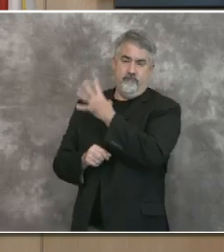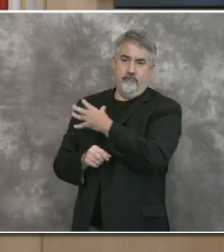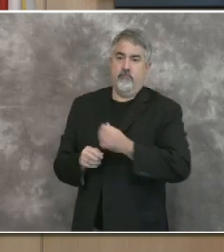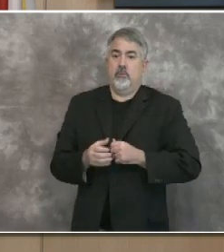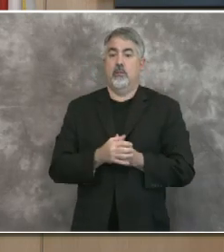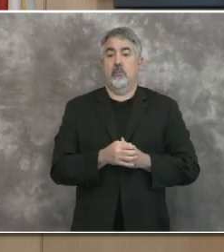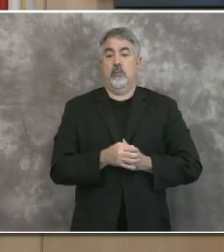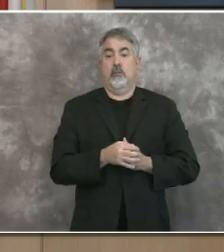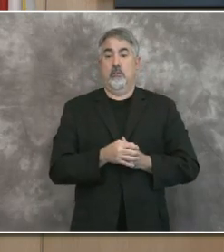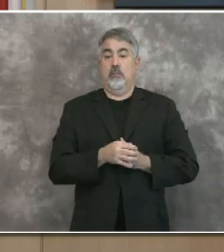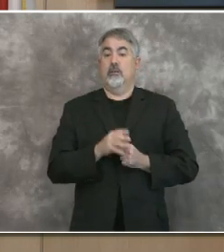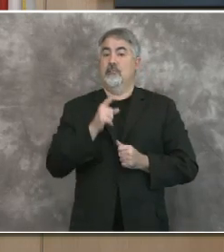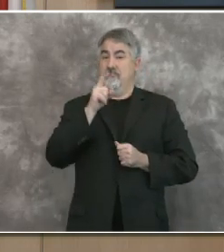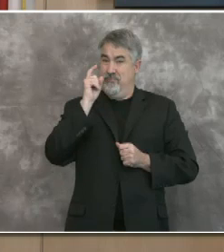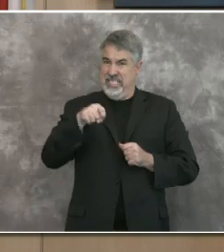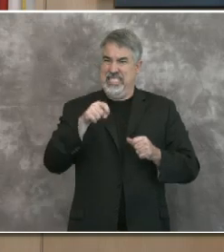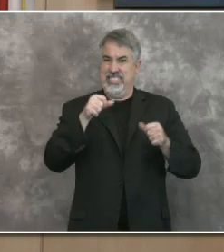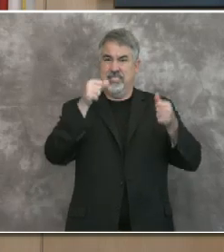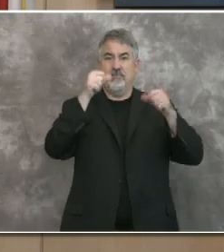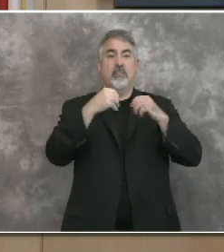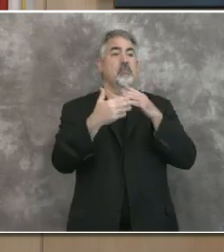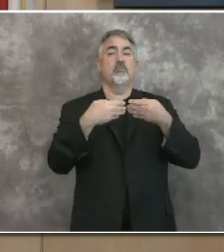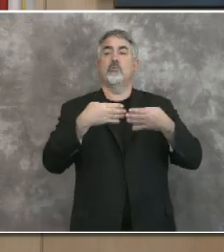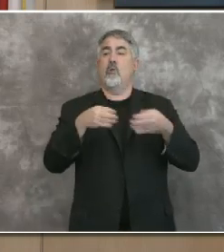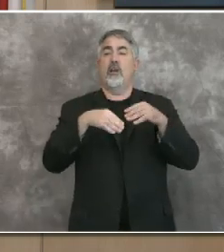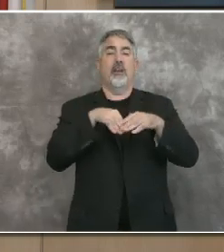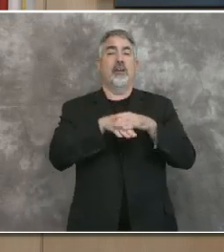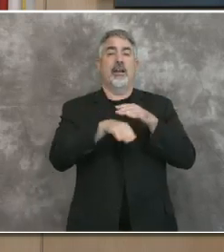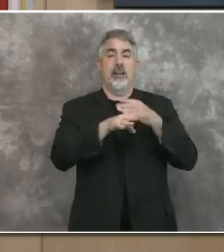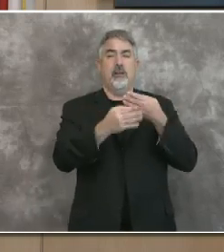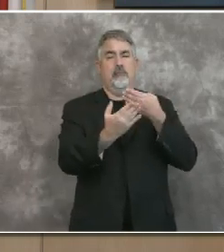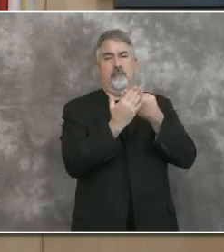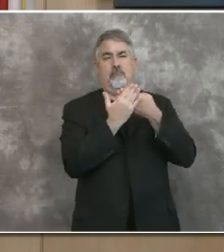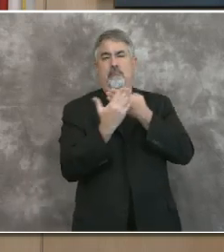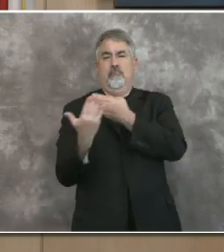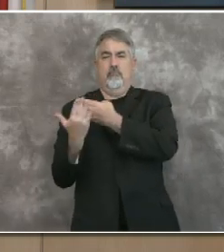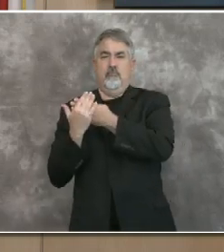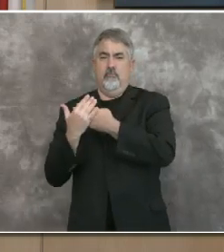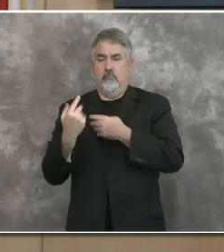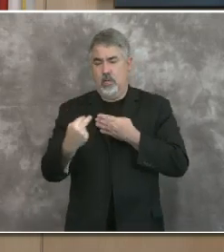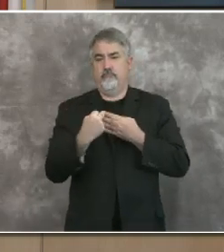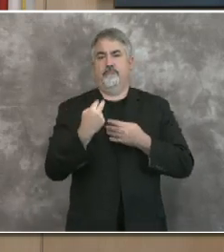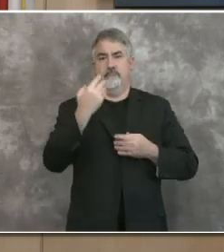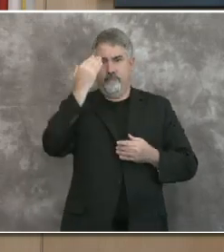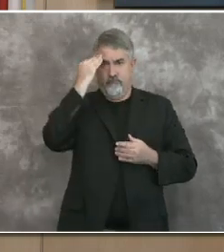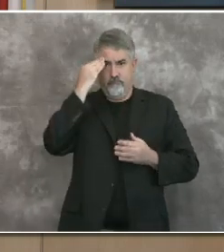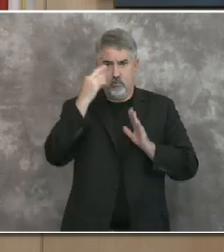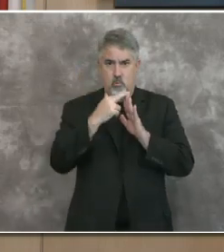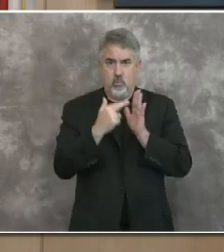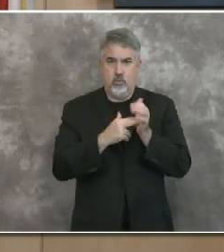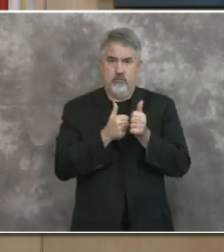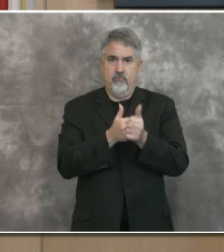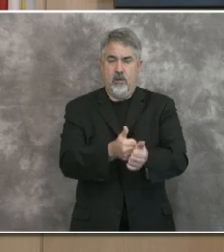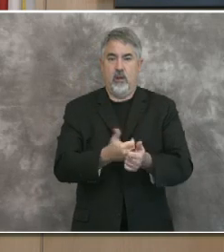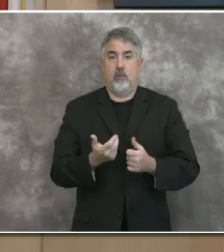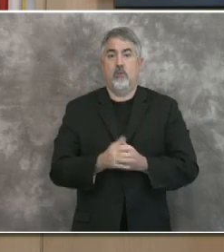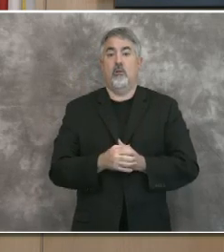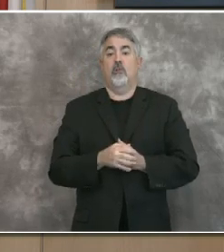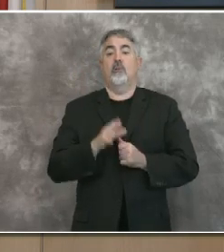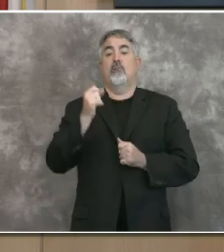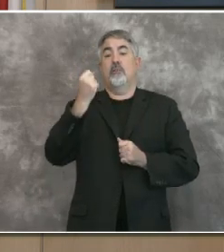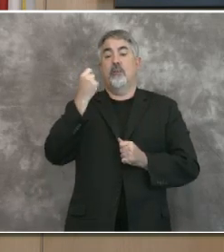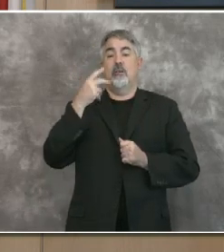posted near the entrance of the respective facility and should be easily visible by the public and by